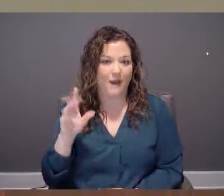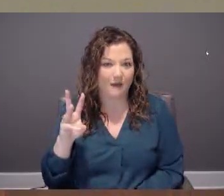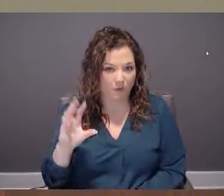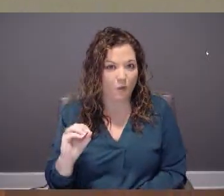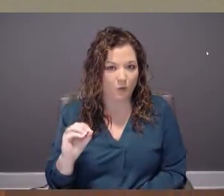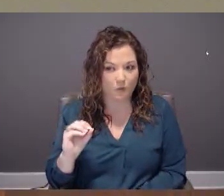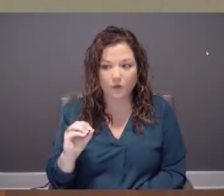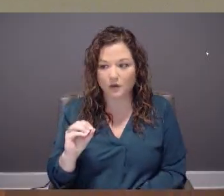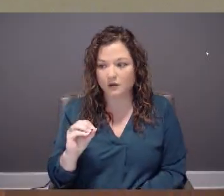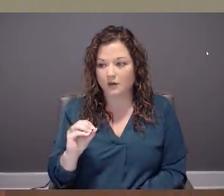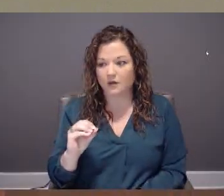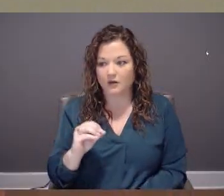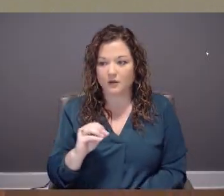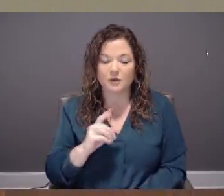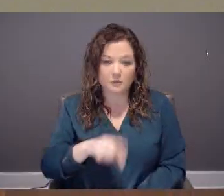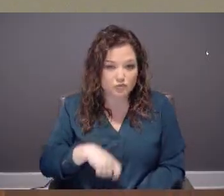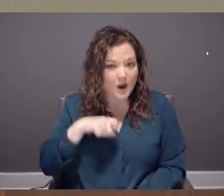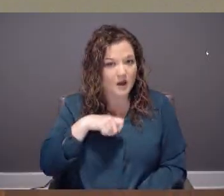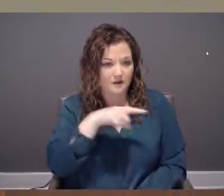council. I'm proud of you as mayor.